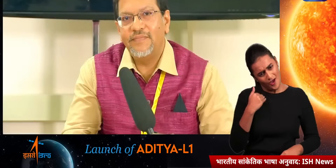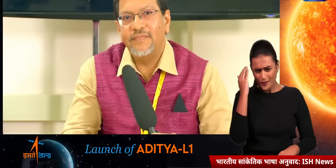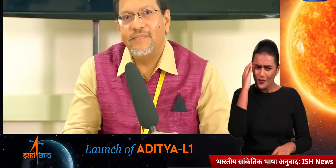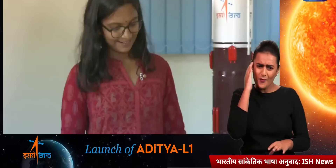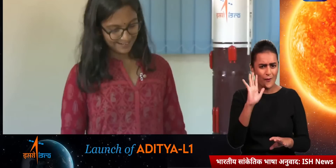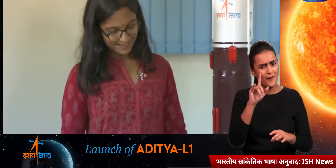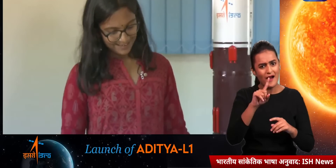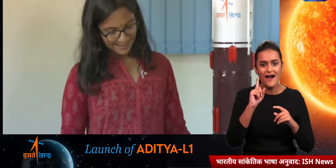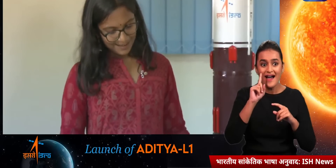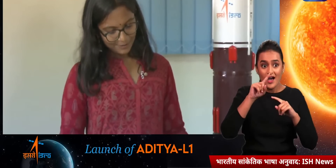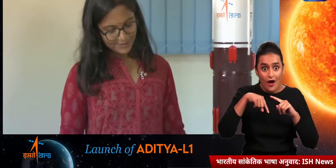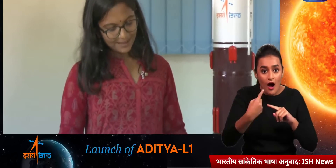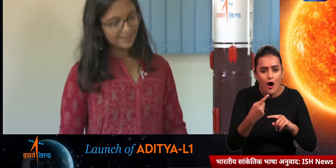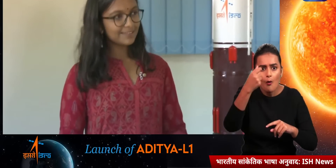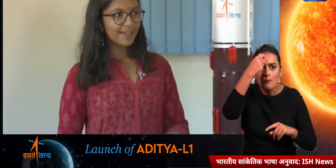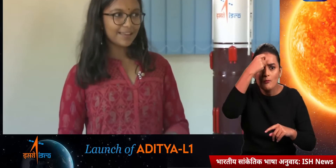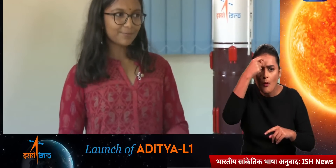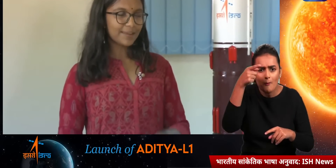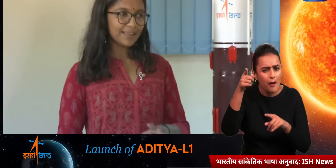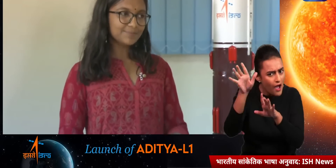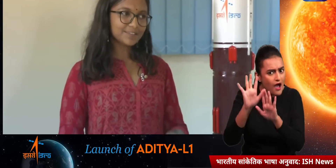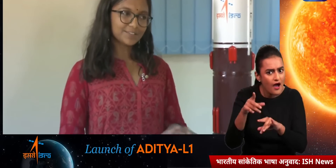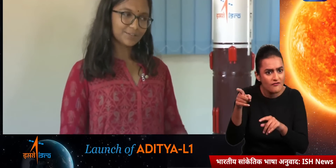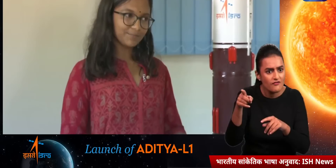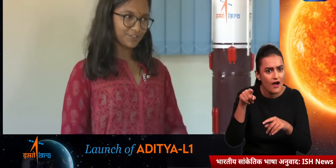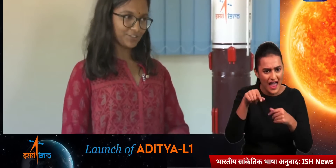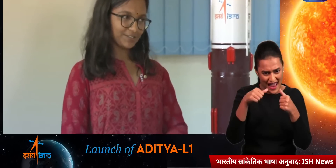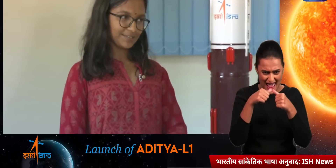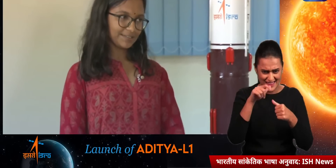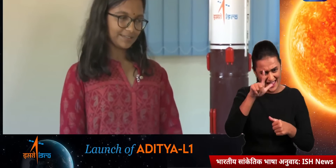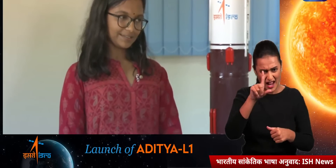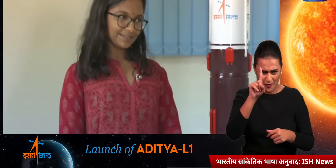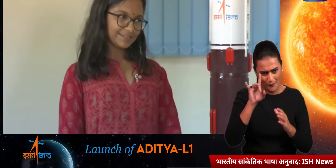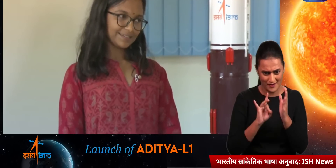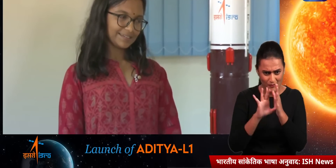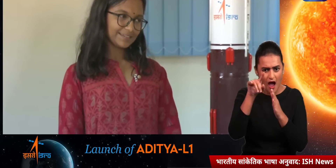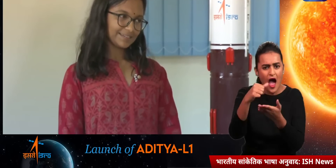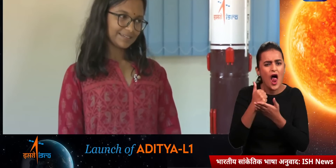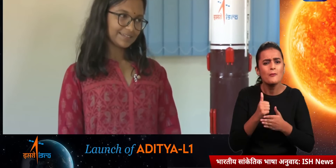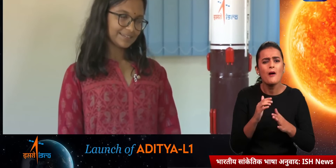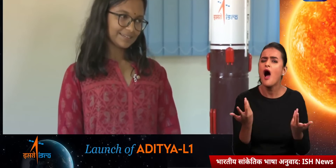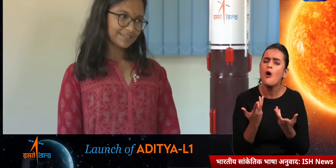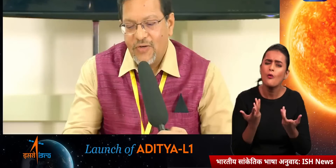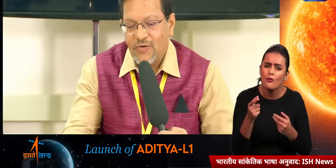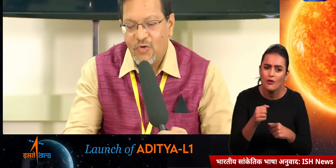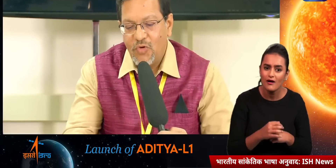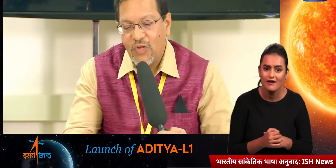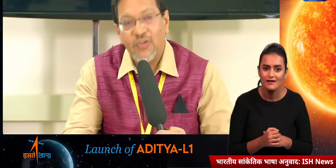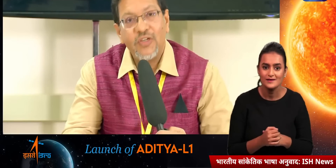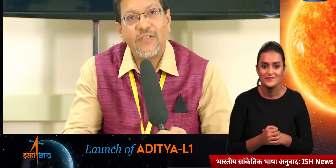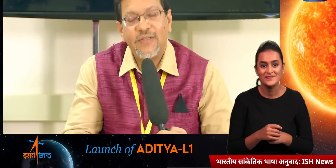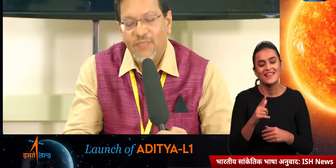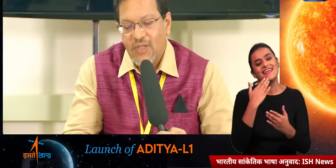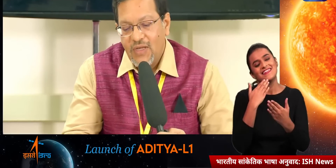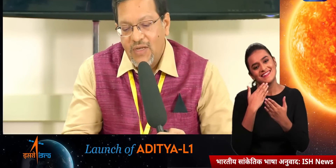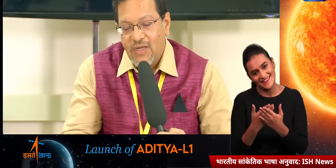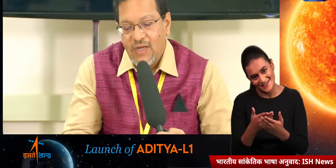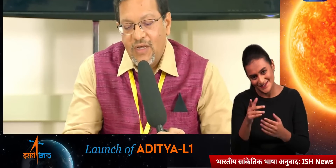when it's angry. How does Aditya L1 helps us through the mission? Thank you and good morning,